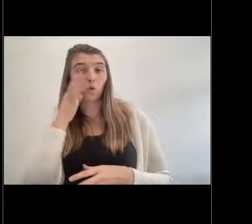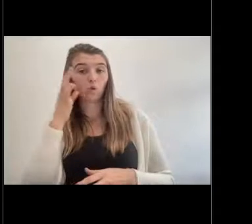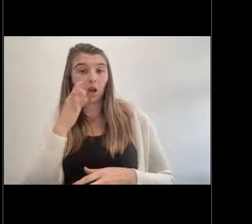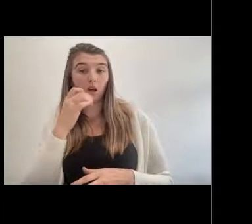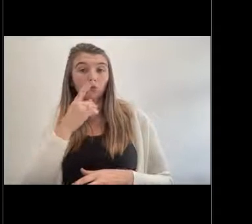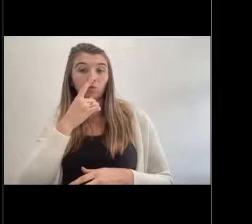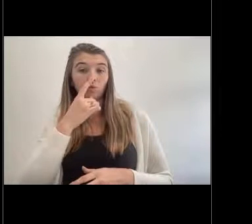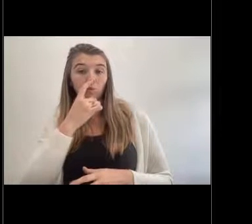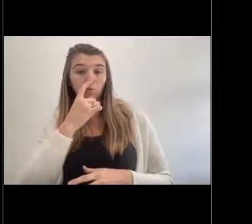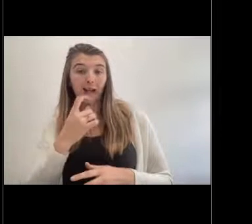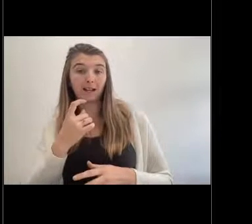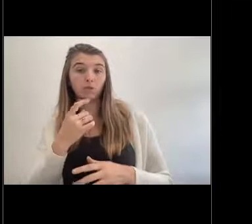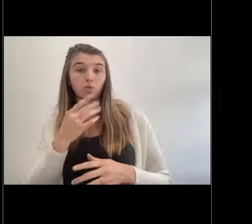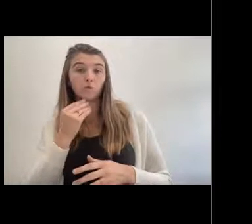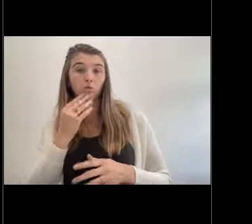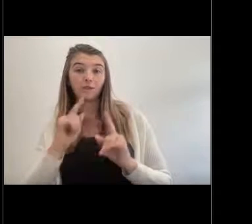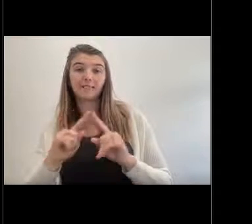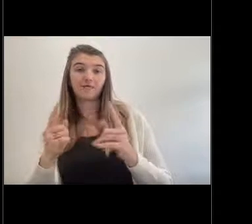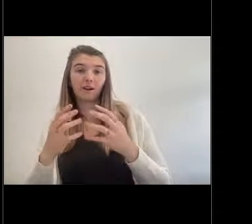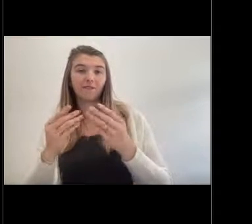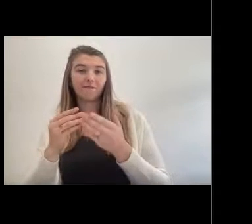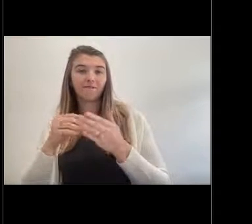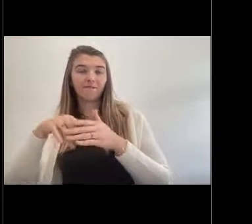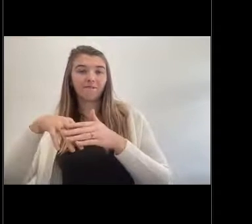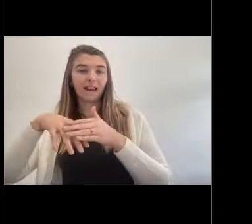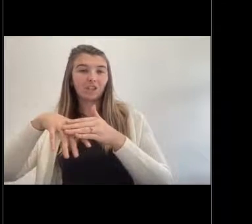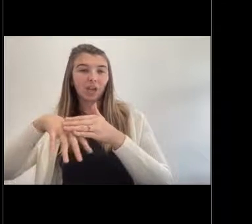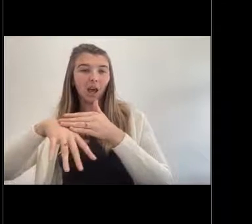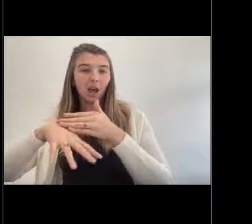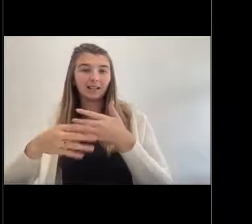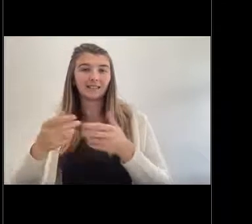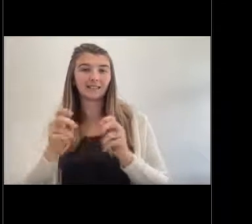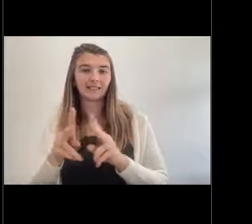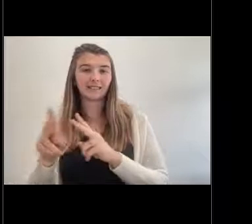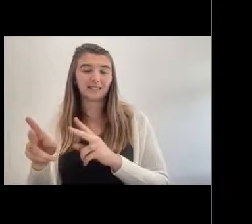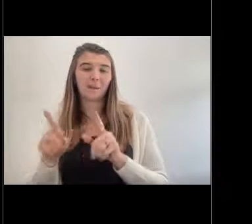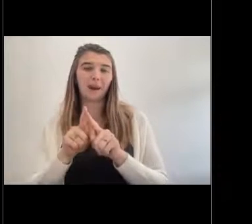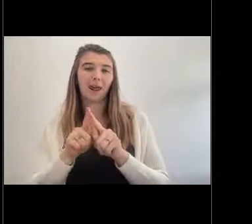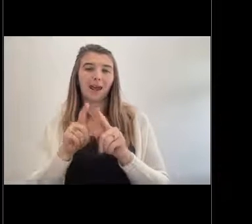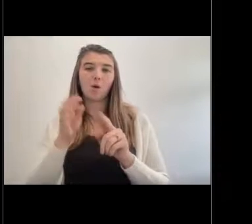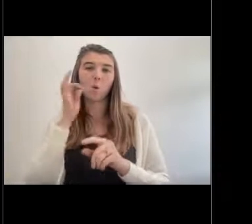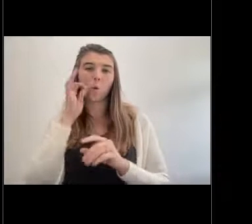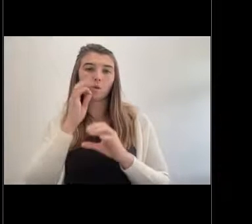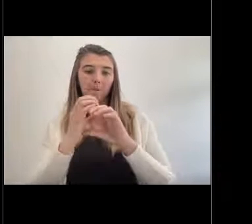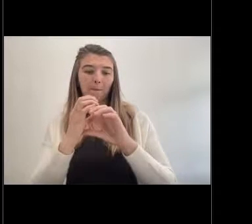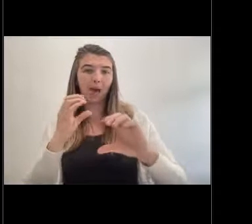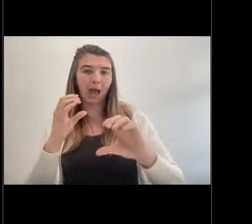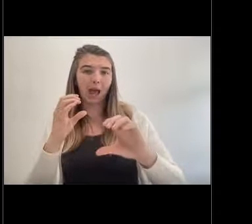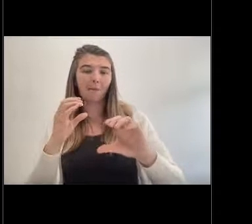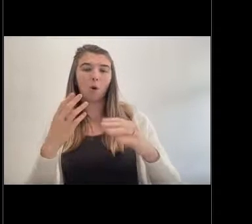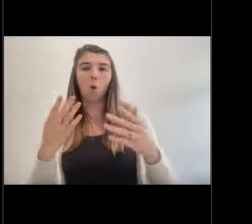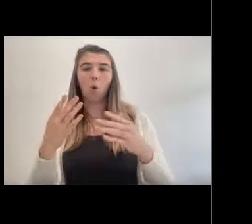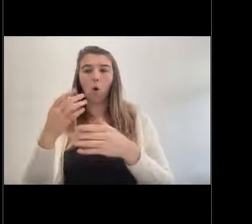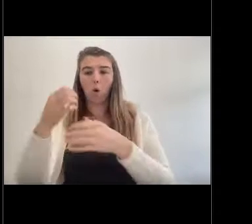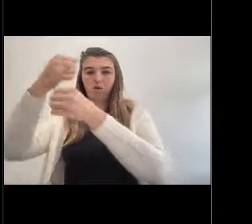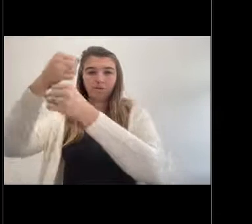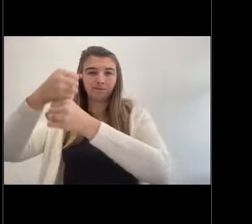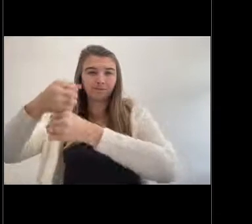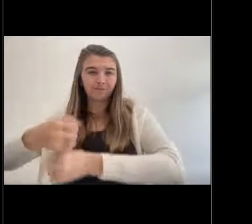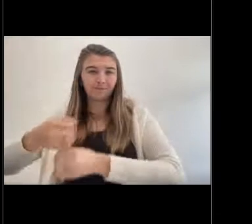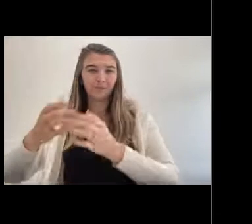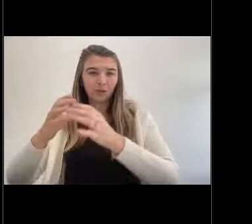filtration system. So you can have in water pipes, or if you have a submergible pump, you can put it in a water tank or in a